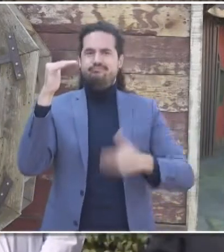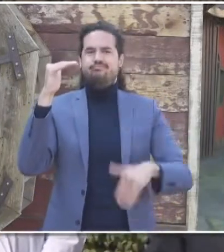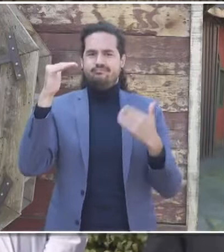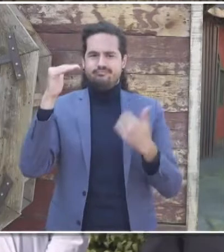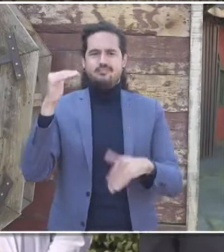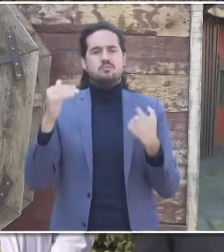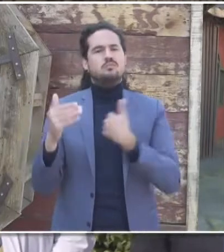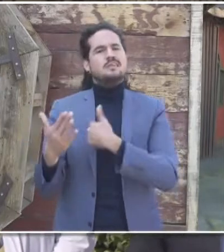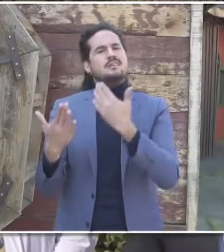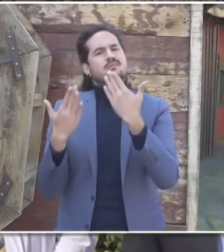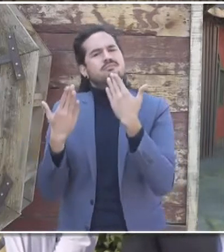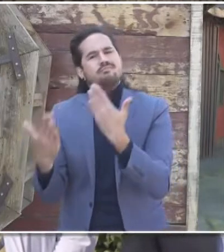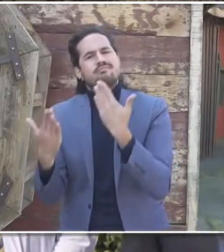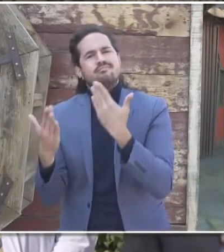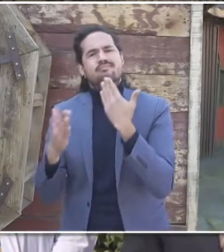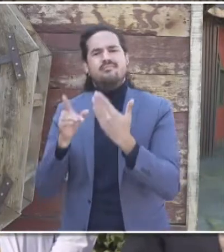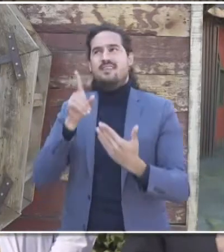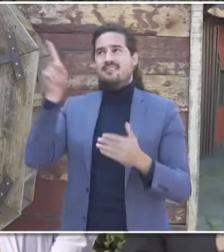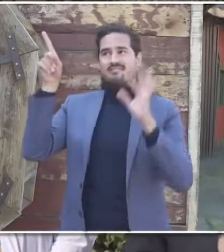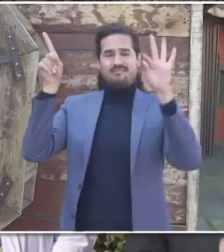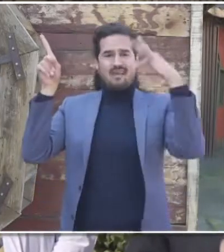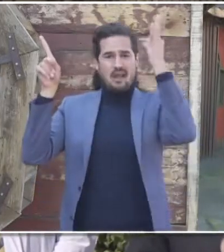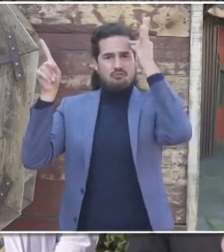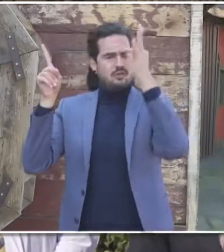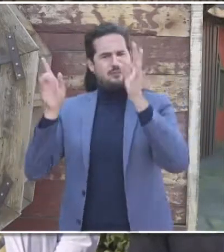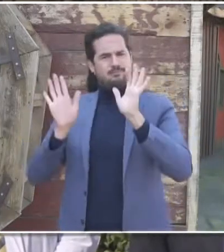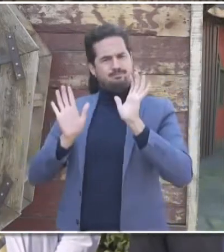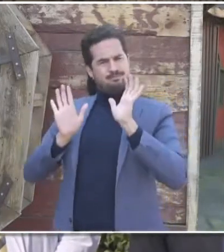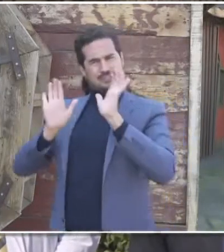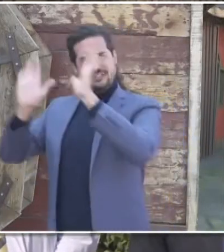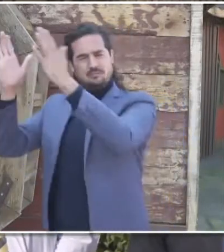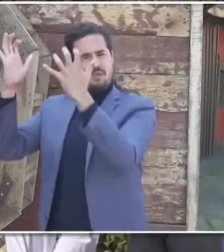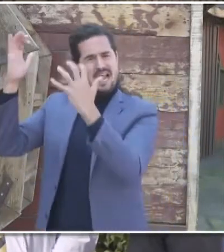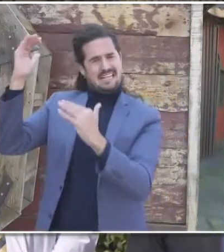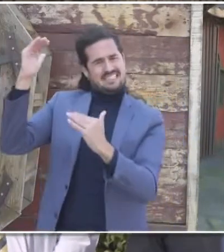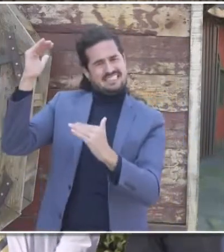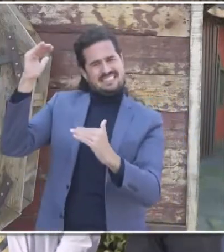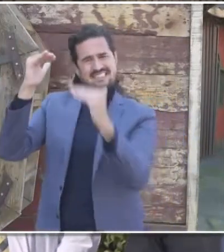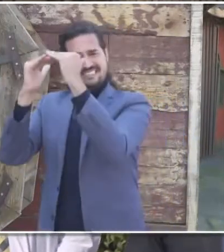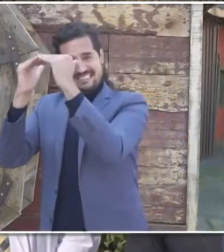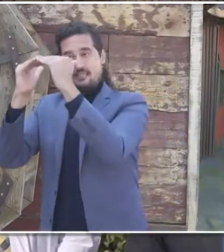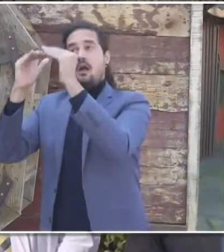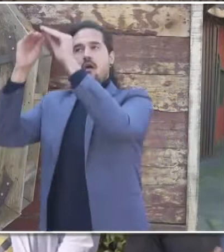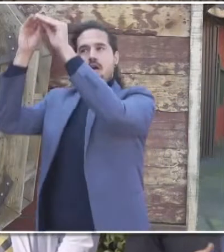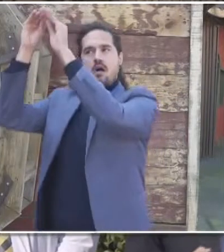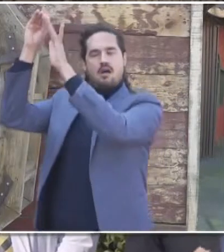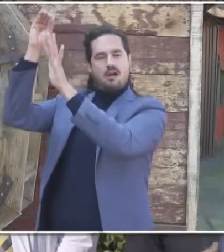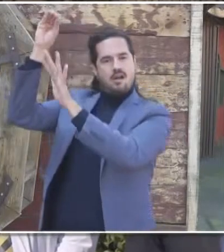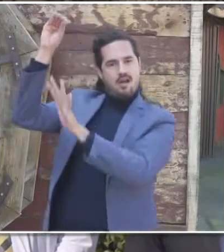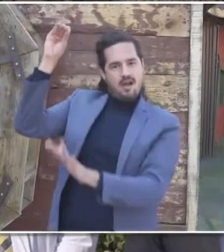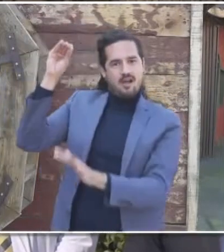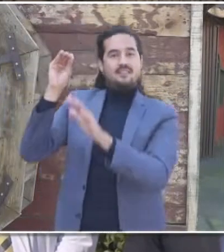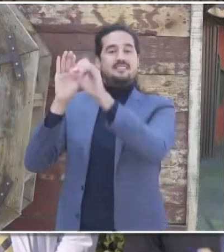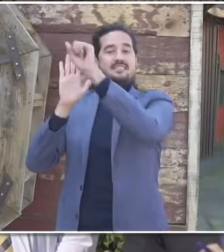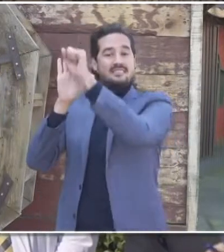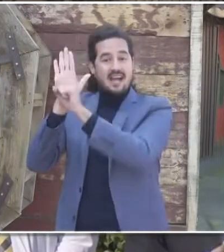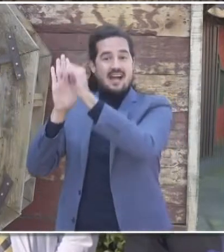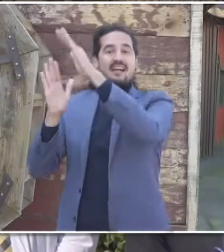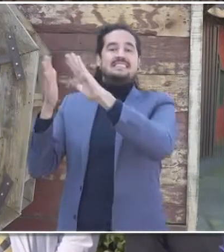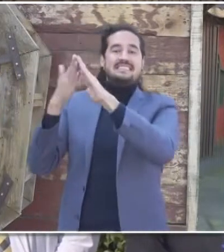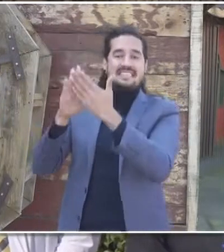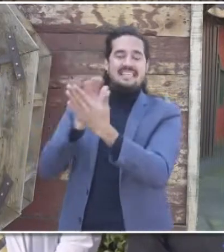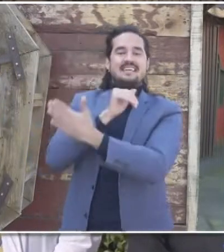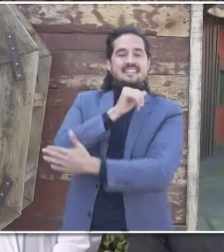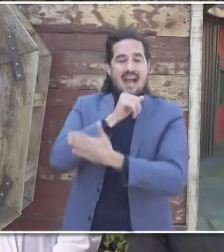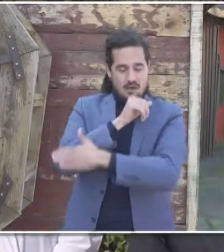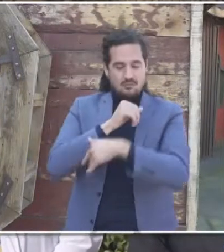level, the focus on equity. We've seen this through the federal policies, and then Governor Newsom definitely has put